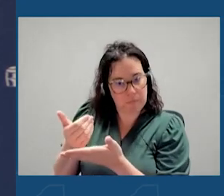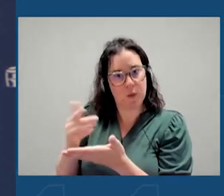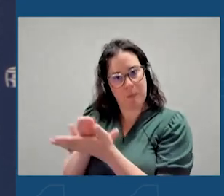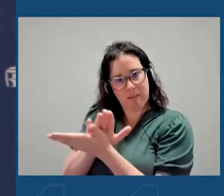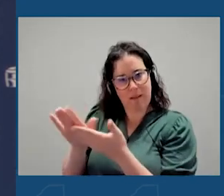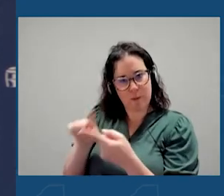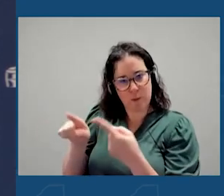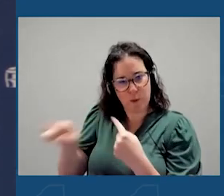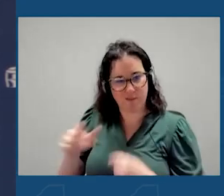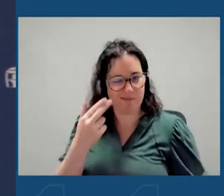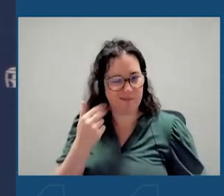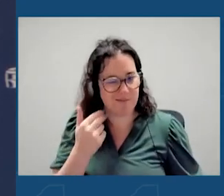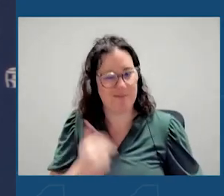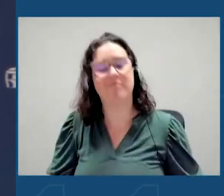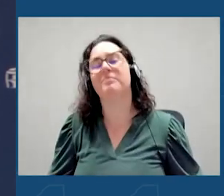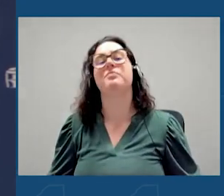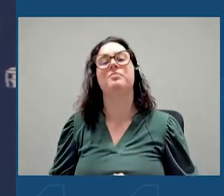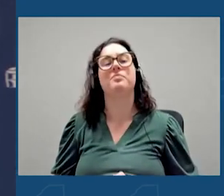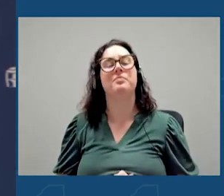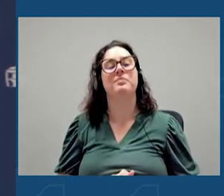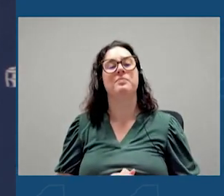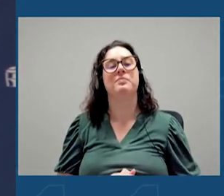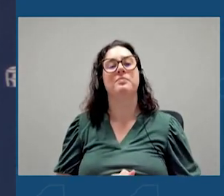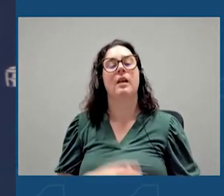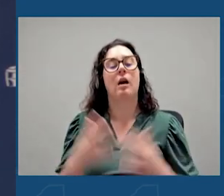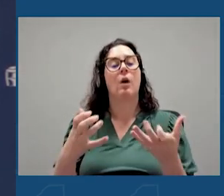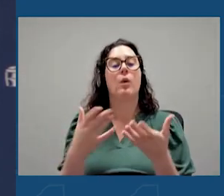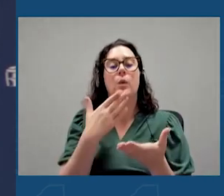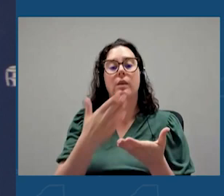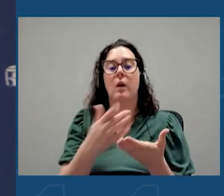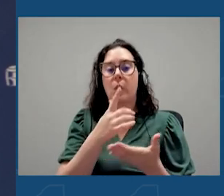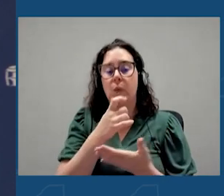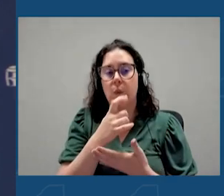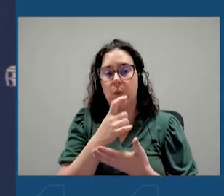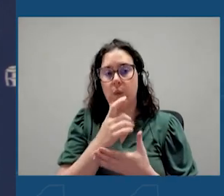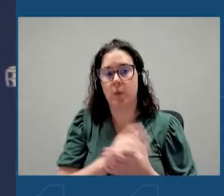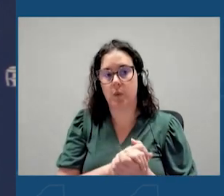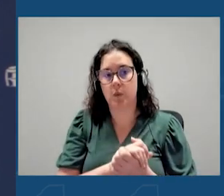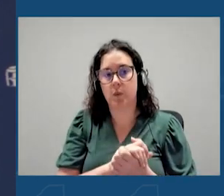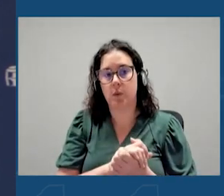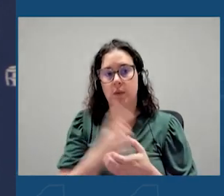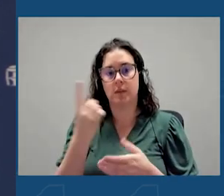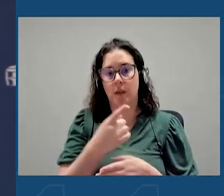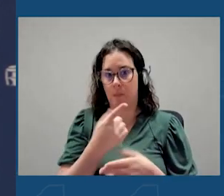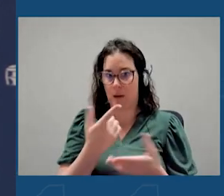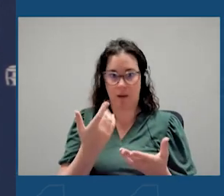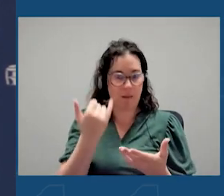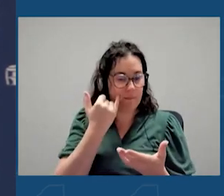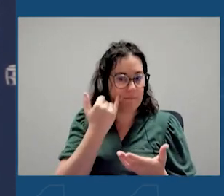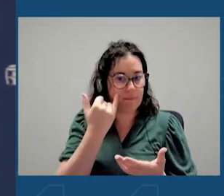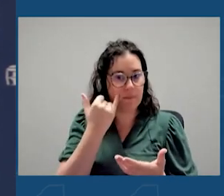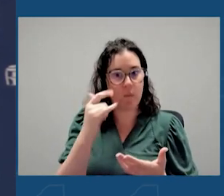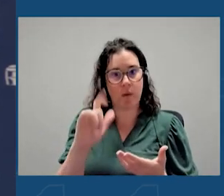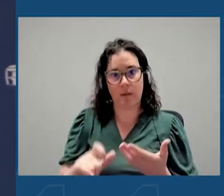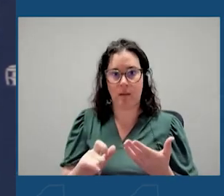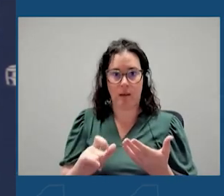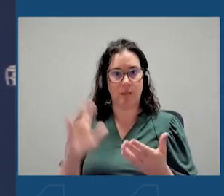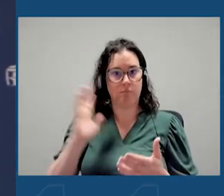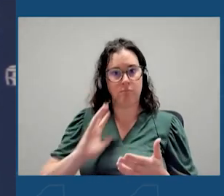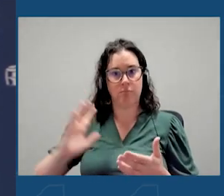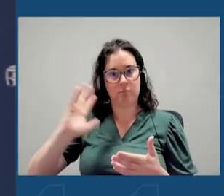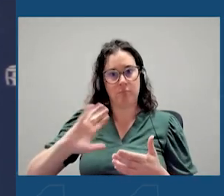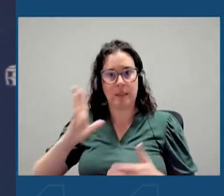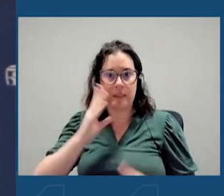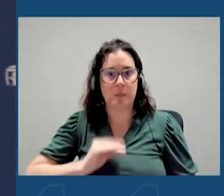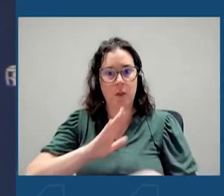Hope. Also, I want to thank someone we call on. We need a voice of the past, a voice of experience,